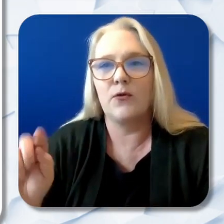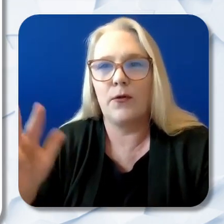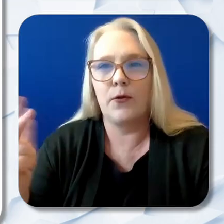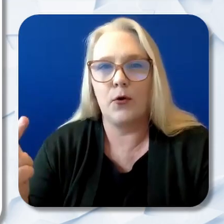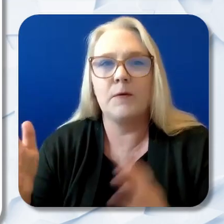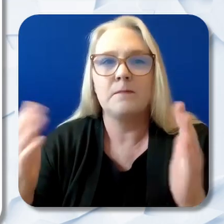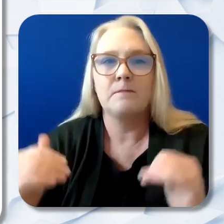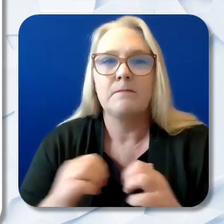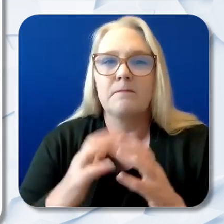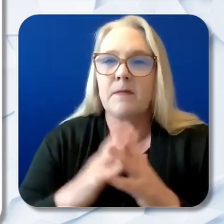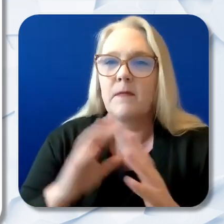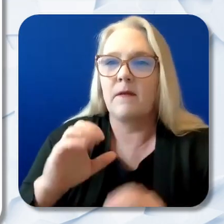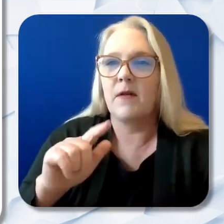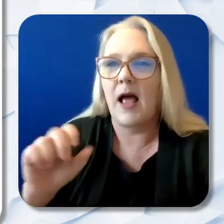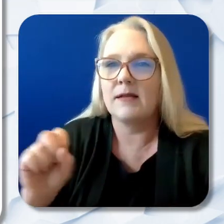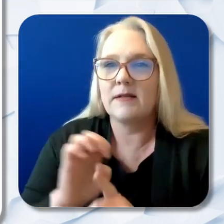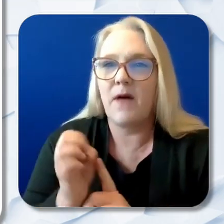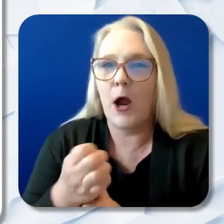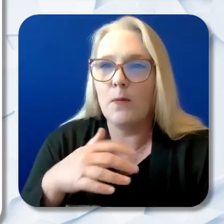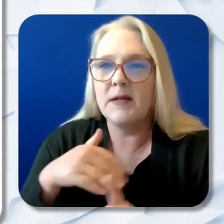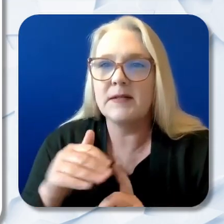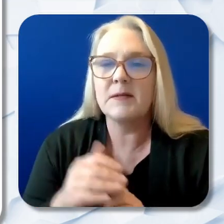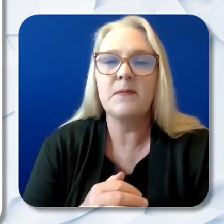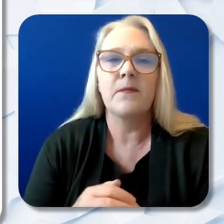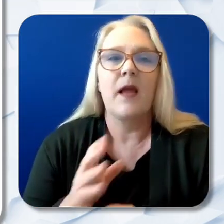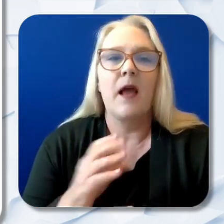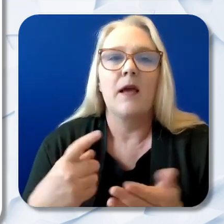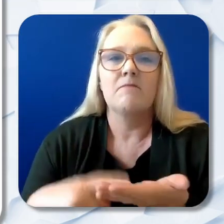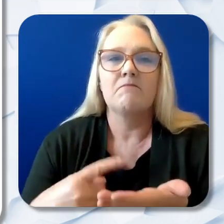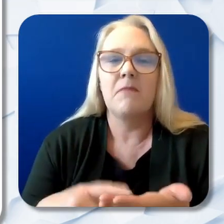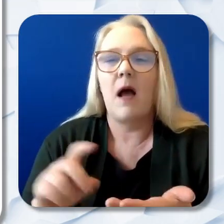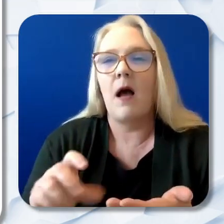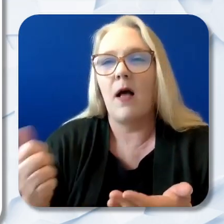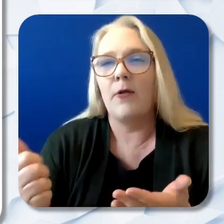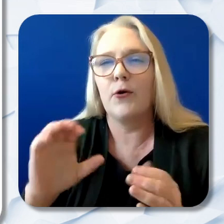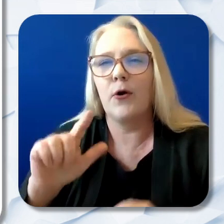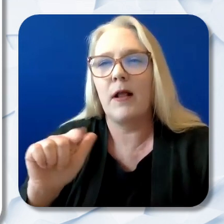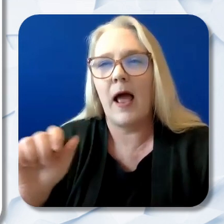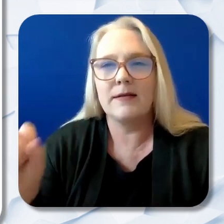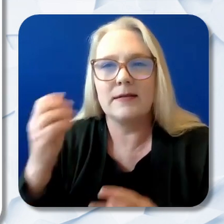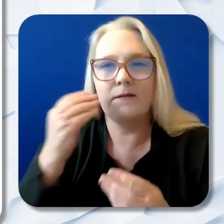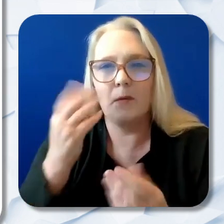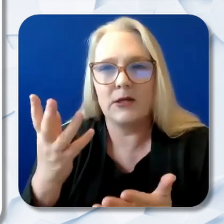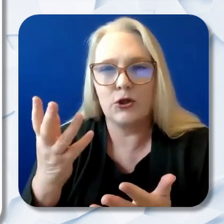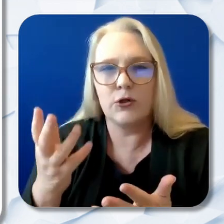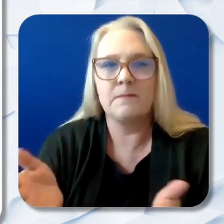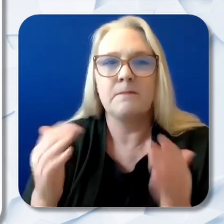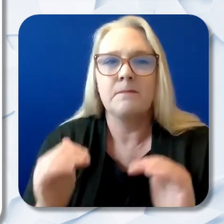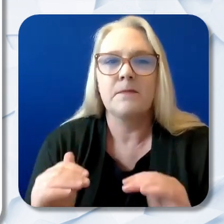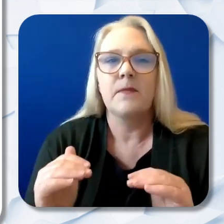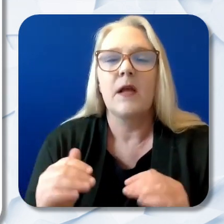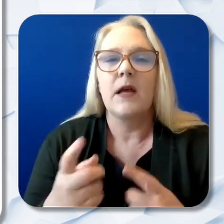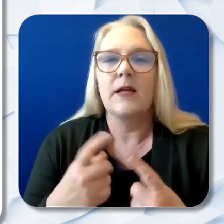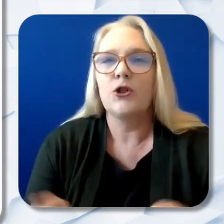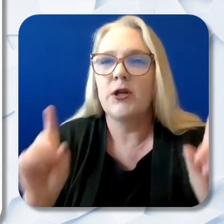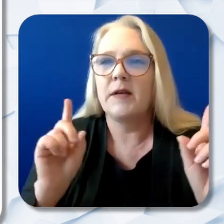of class environments. We will also talk about other additional class information, and then move